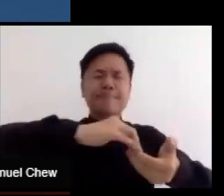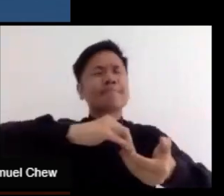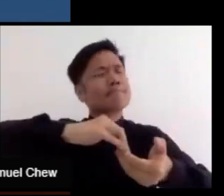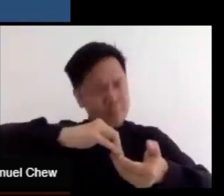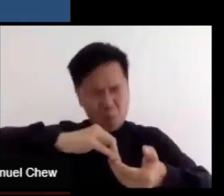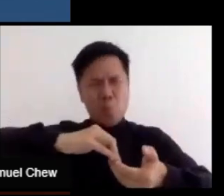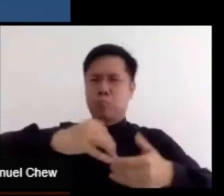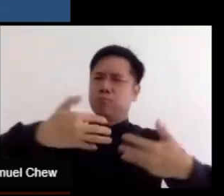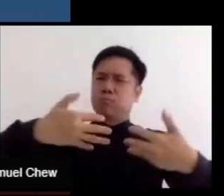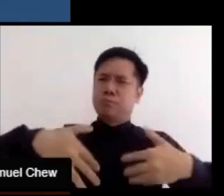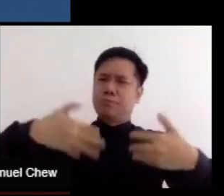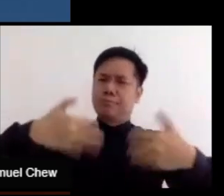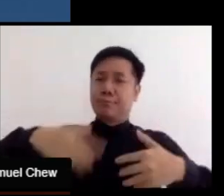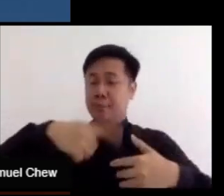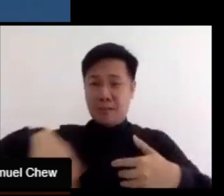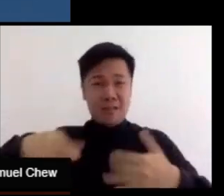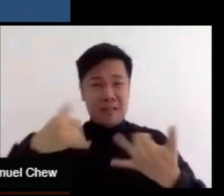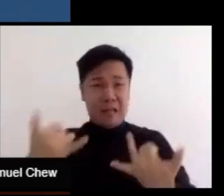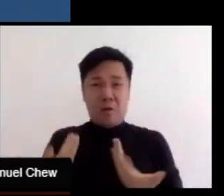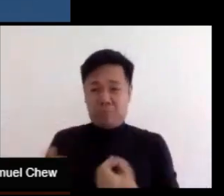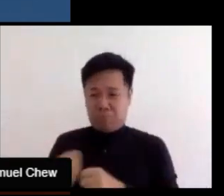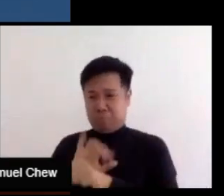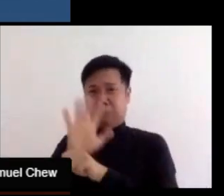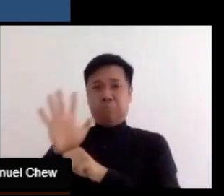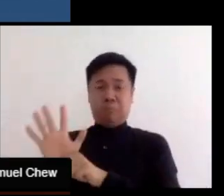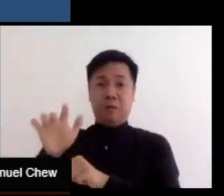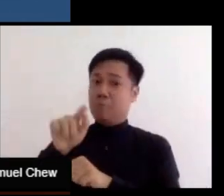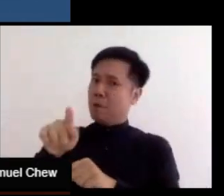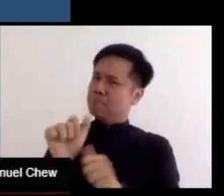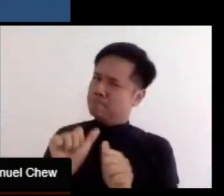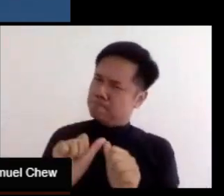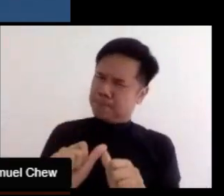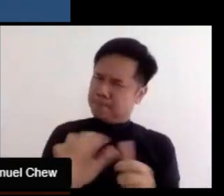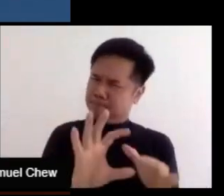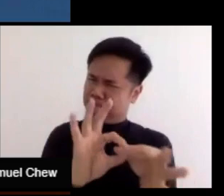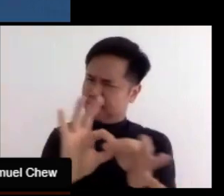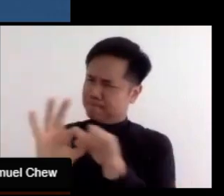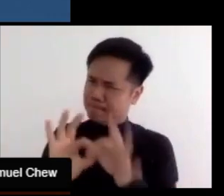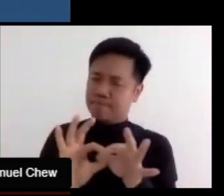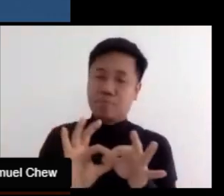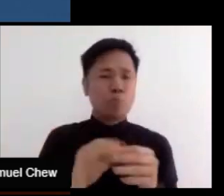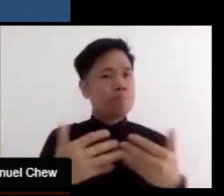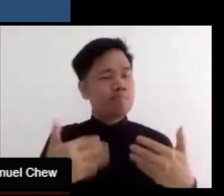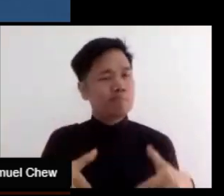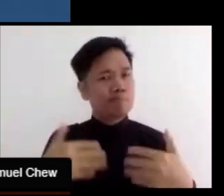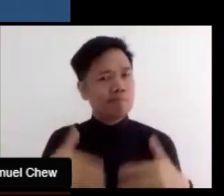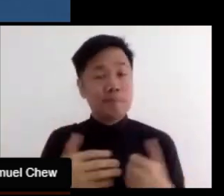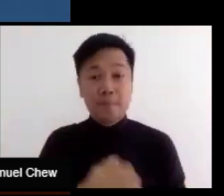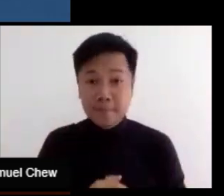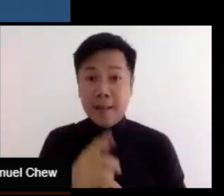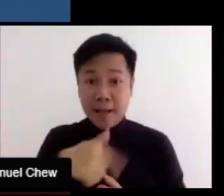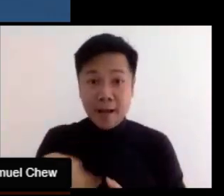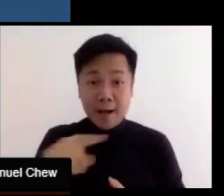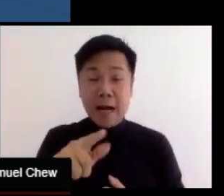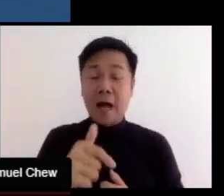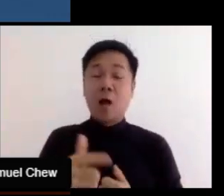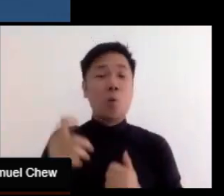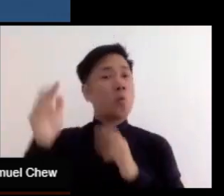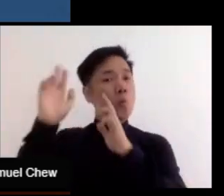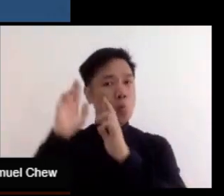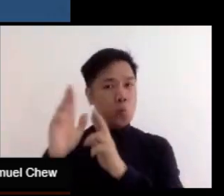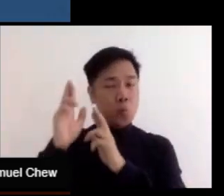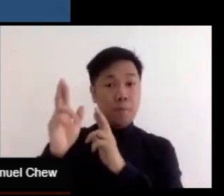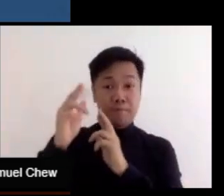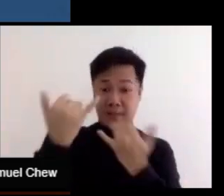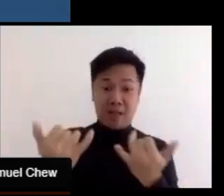an unprecedented crisis. It is my hope that the action plan and monitoring framework endorsed